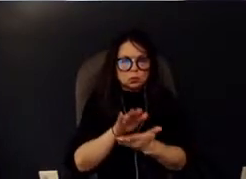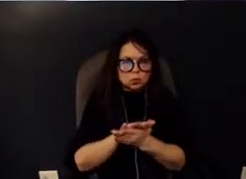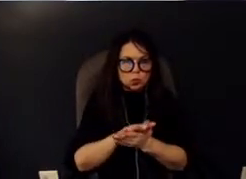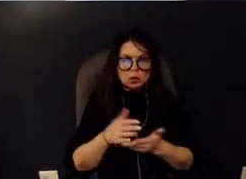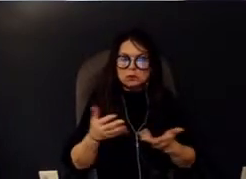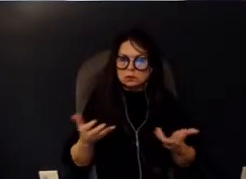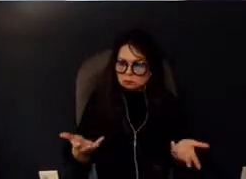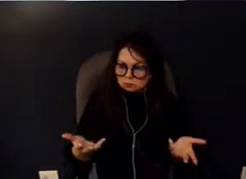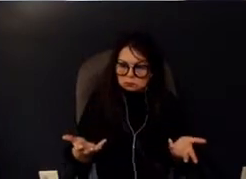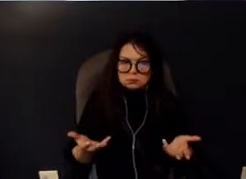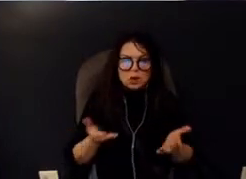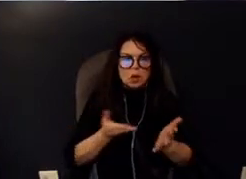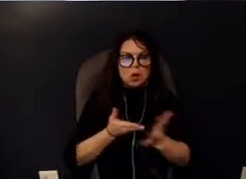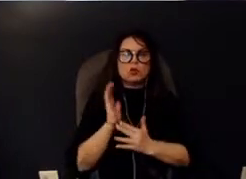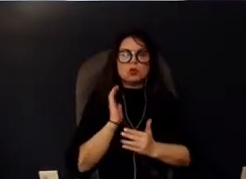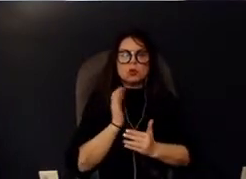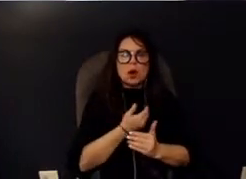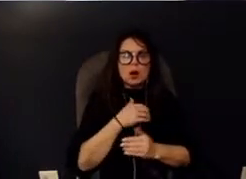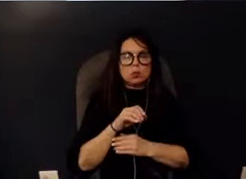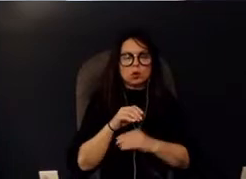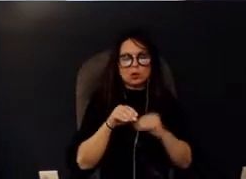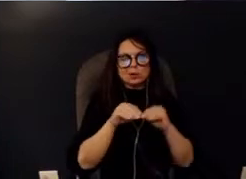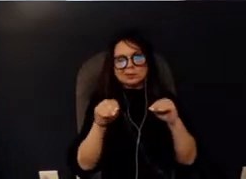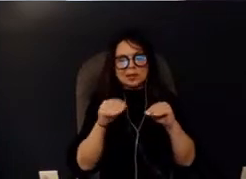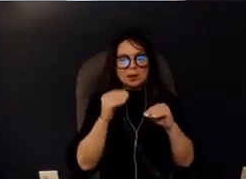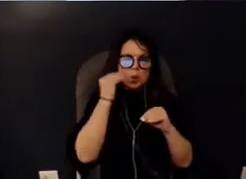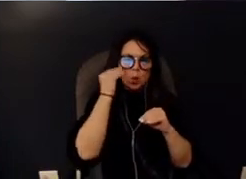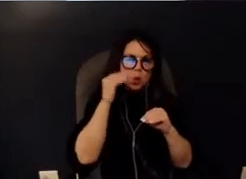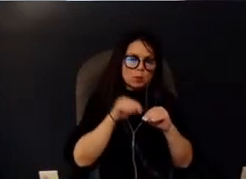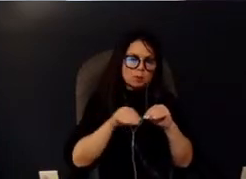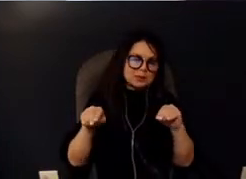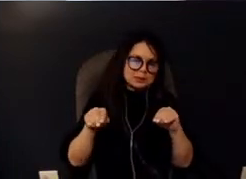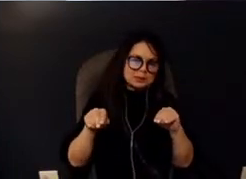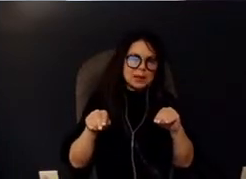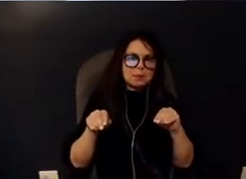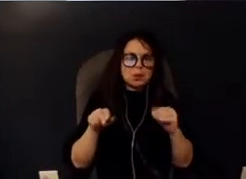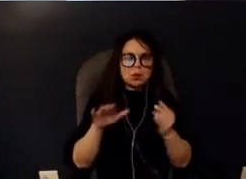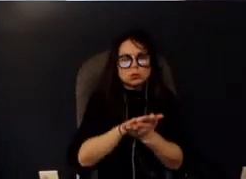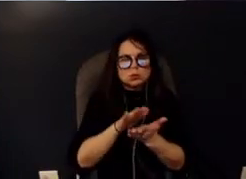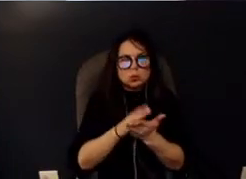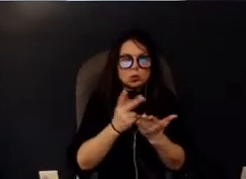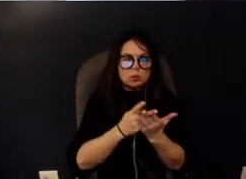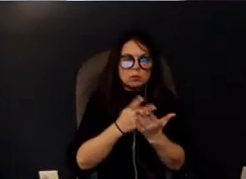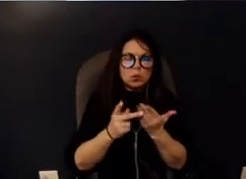program that helps mostly low-income single moms have safe and affordable housing?